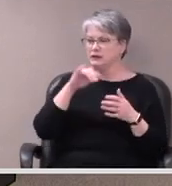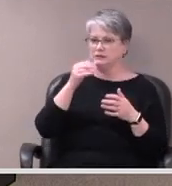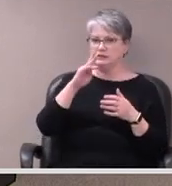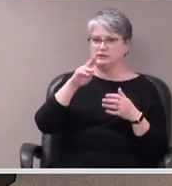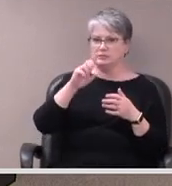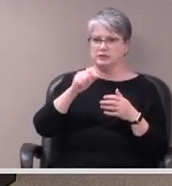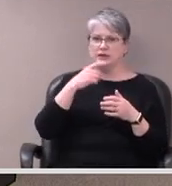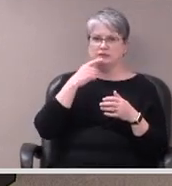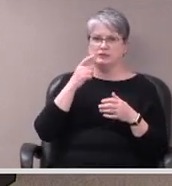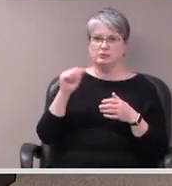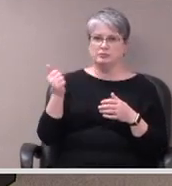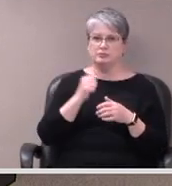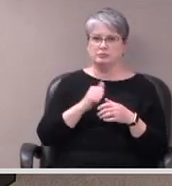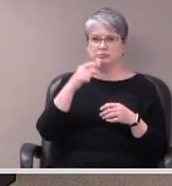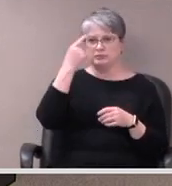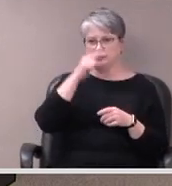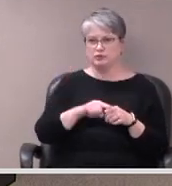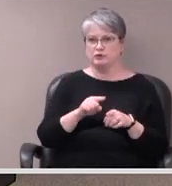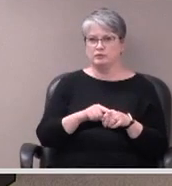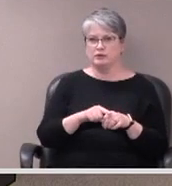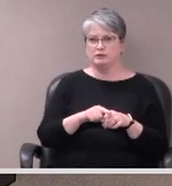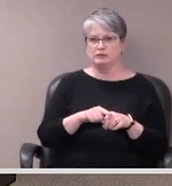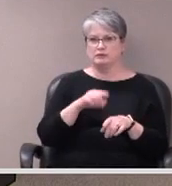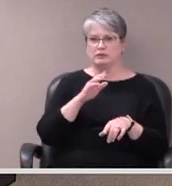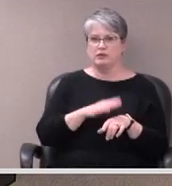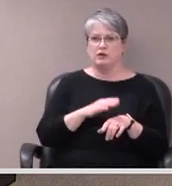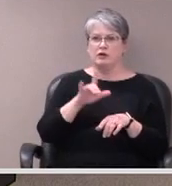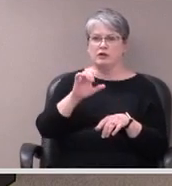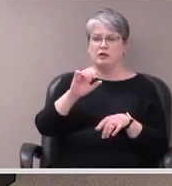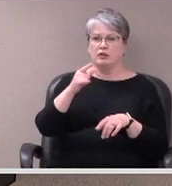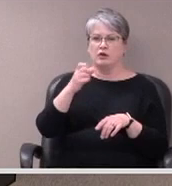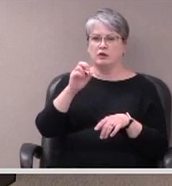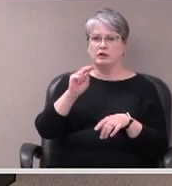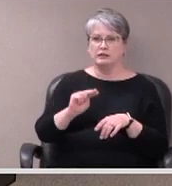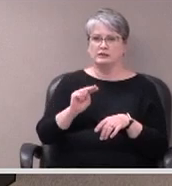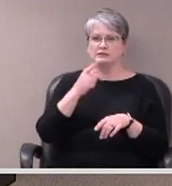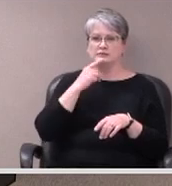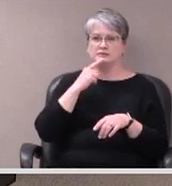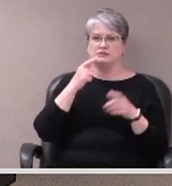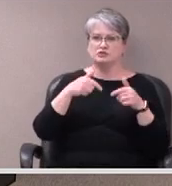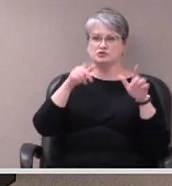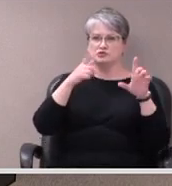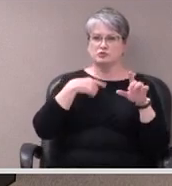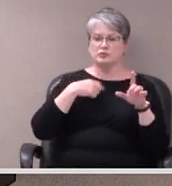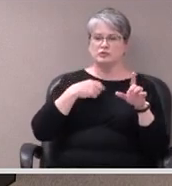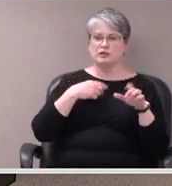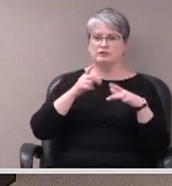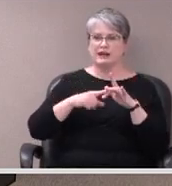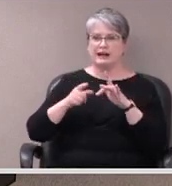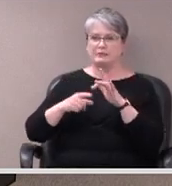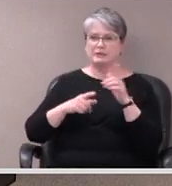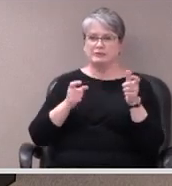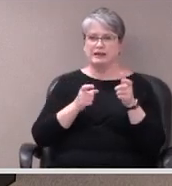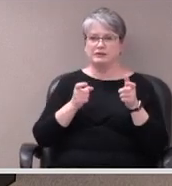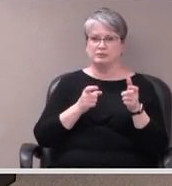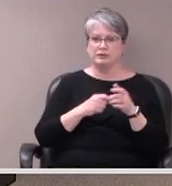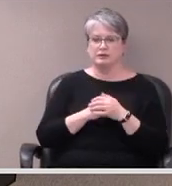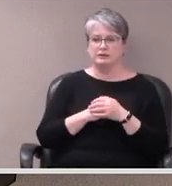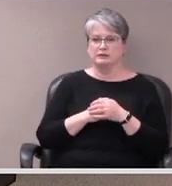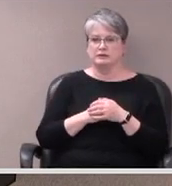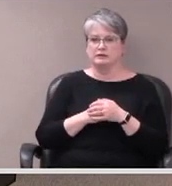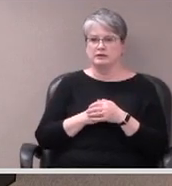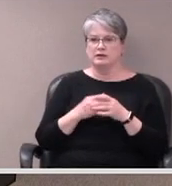will place the following affidavit acknowledgement and agreement on the login screen for absence management. And it states, by